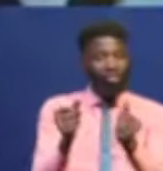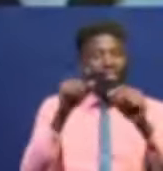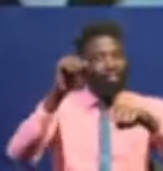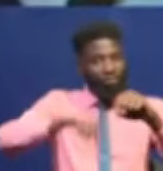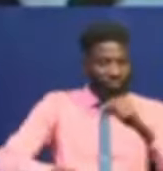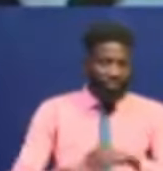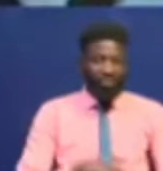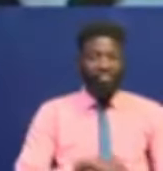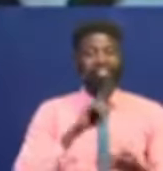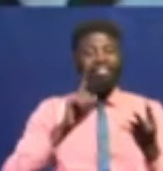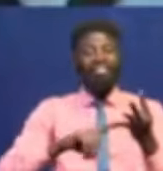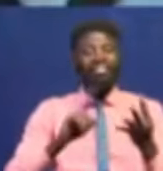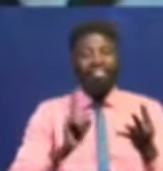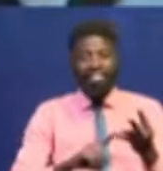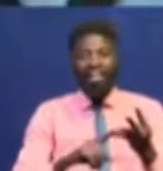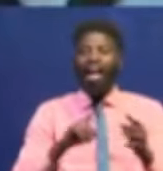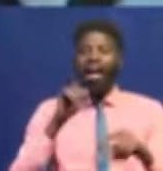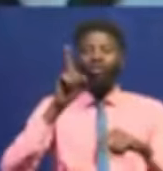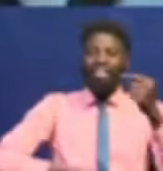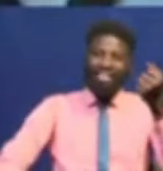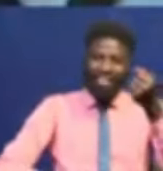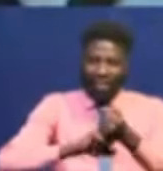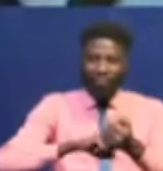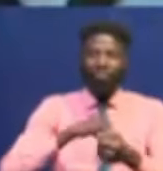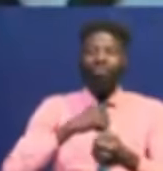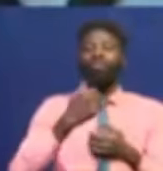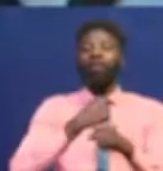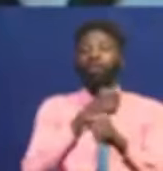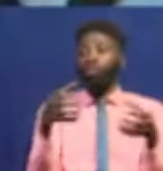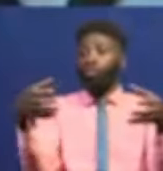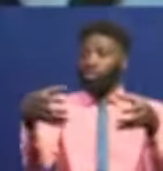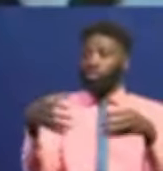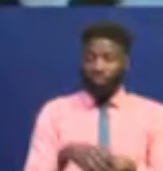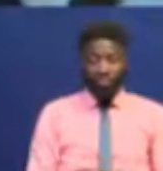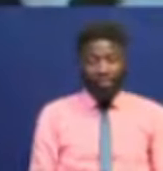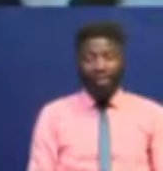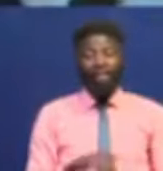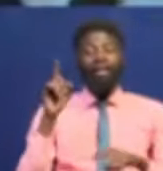cannot support the cherry fund. It means we cannot sort out the